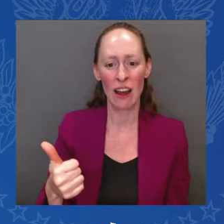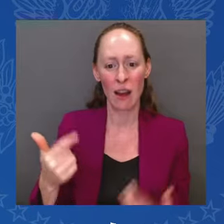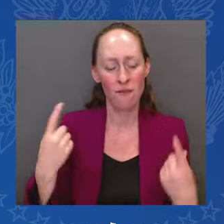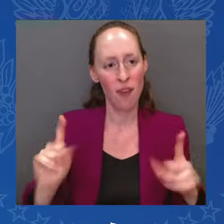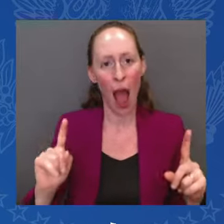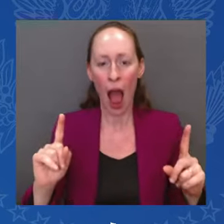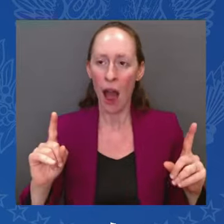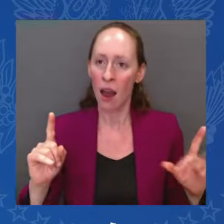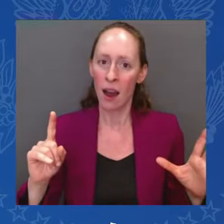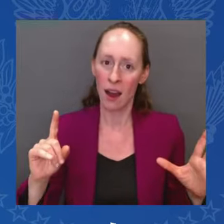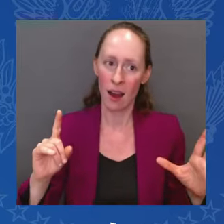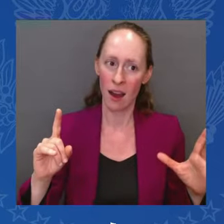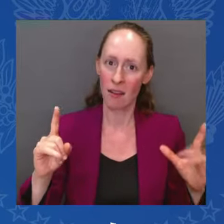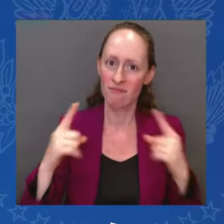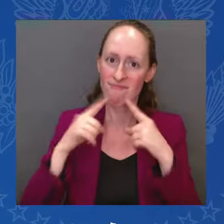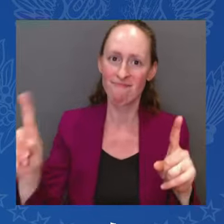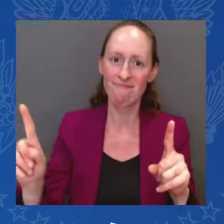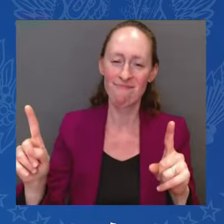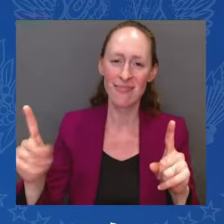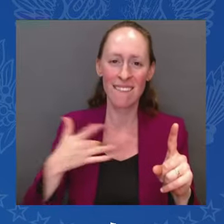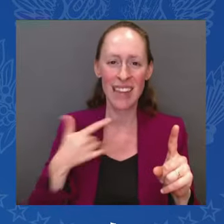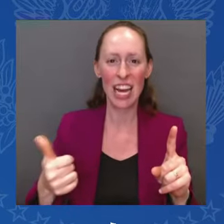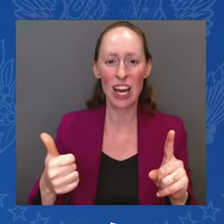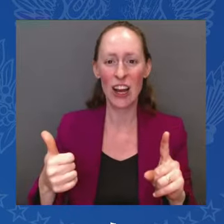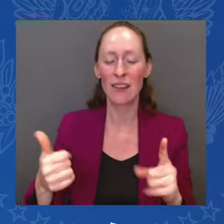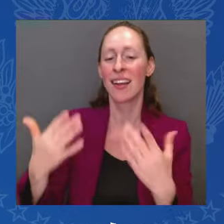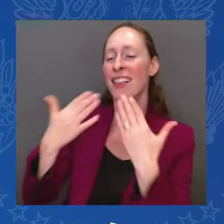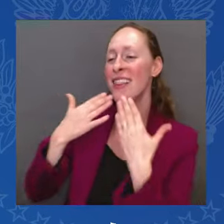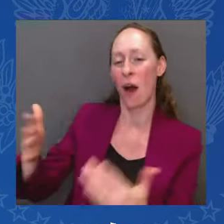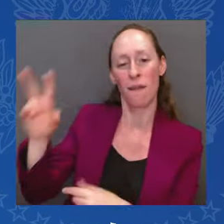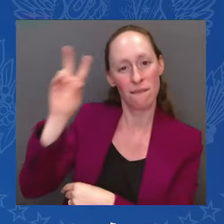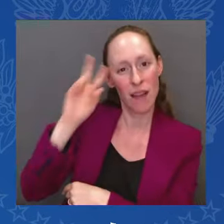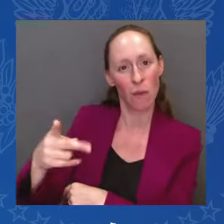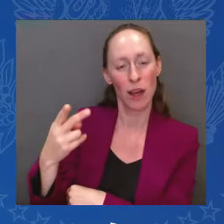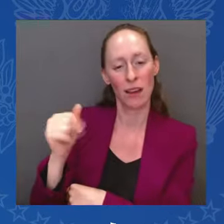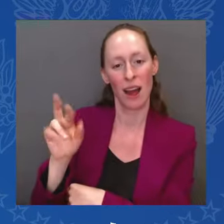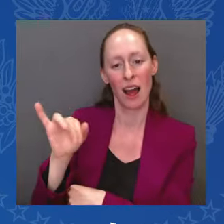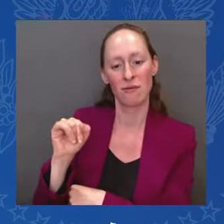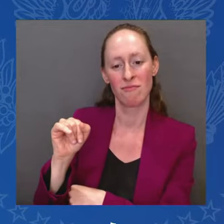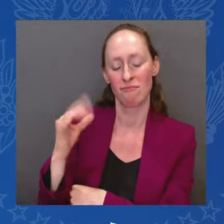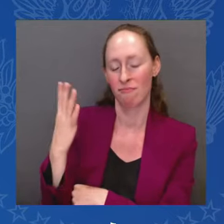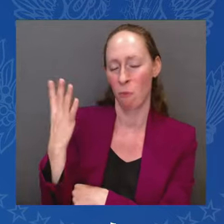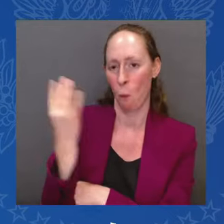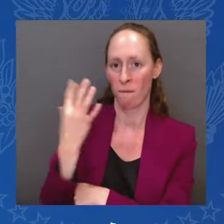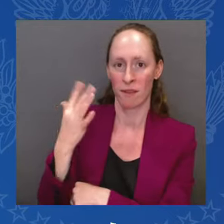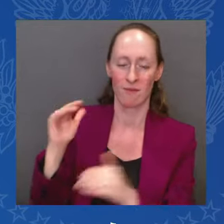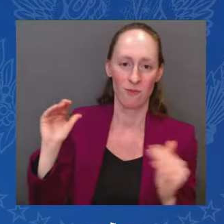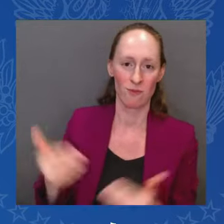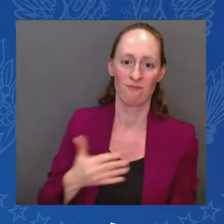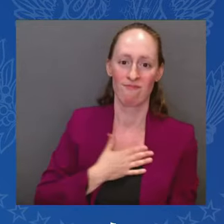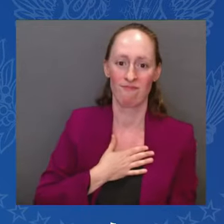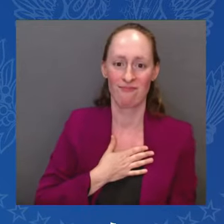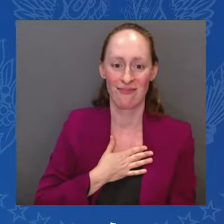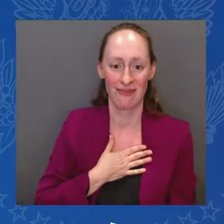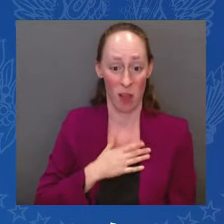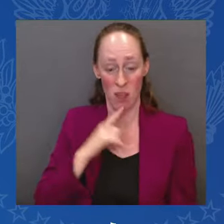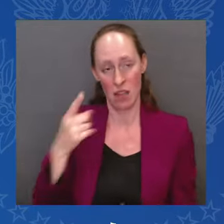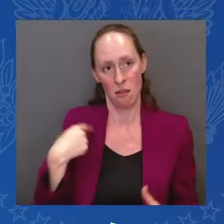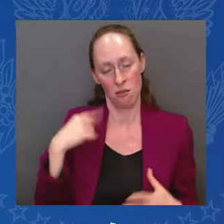Good afternoon, and thank you, Vice President Harris, for the amazing introduction. It's the honor of a lifetime to be here today as President Biden